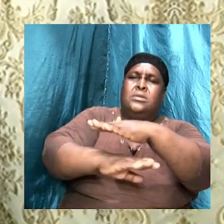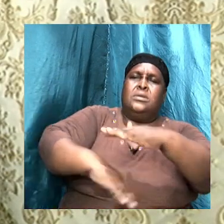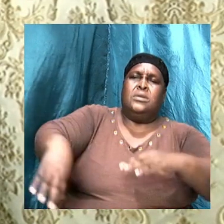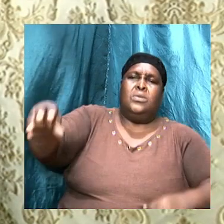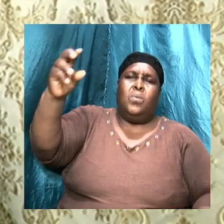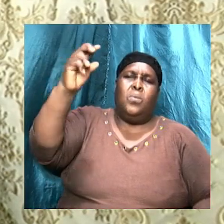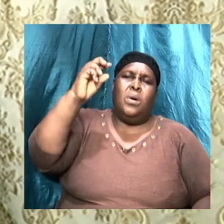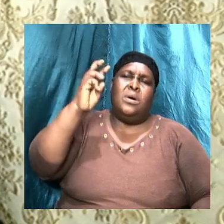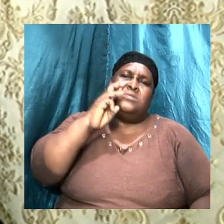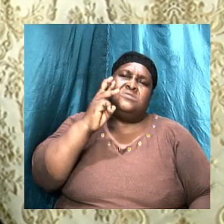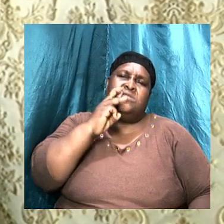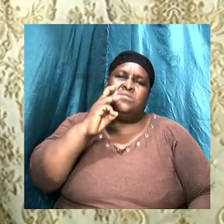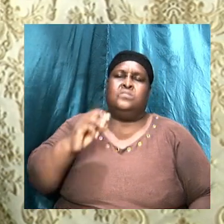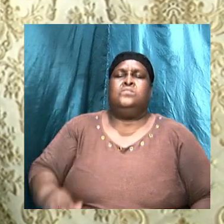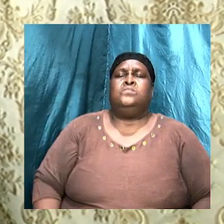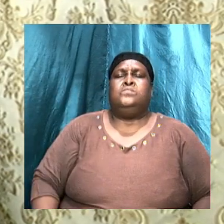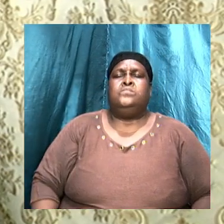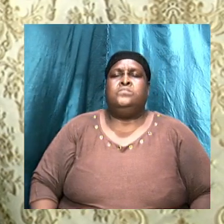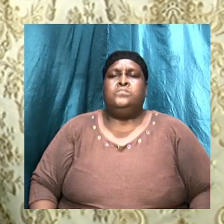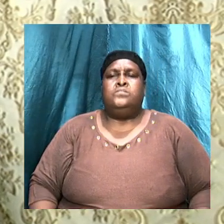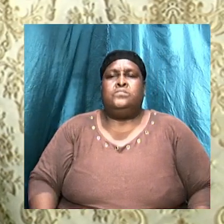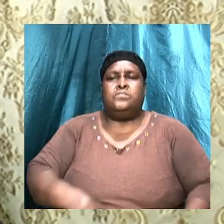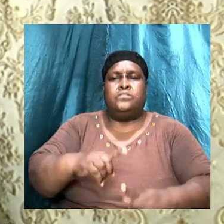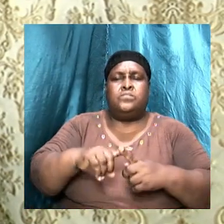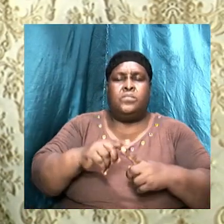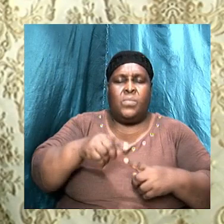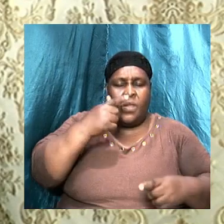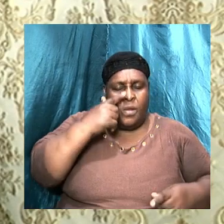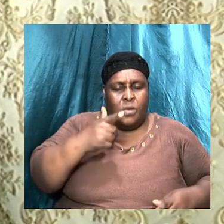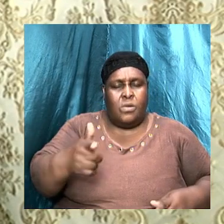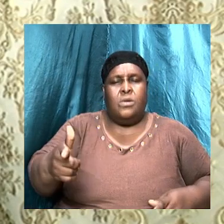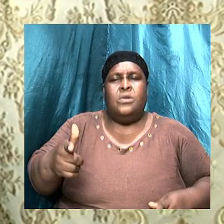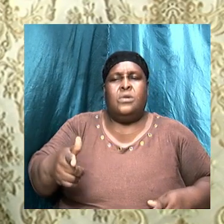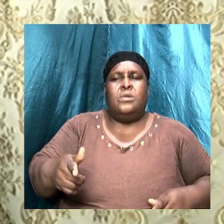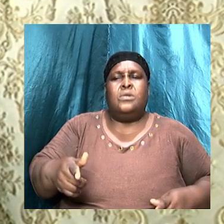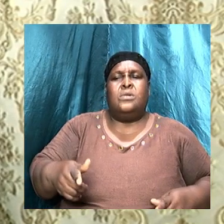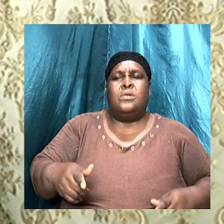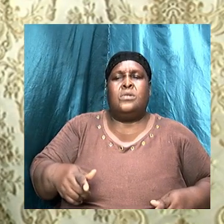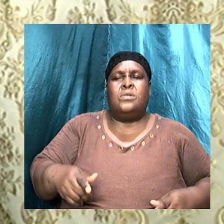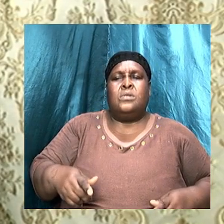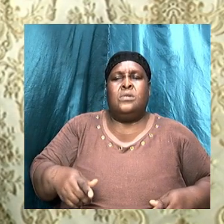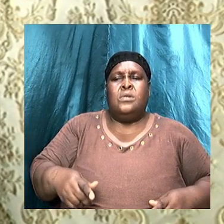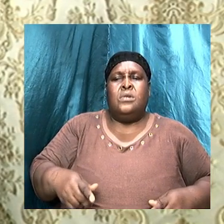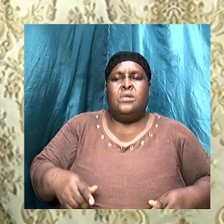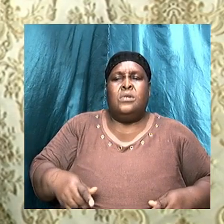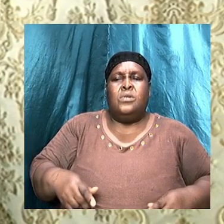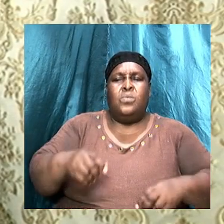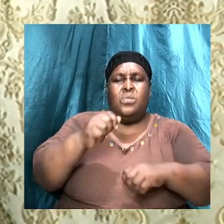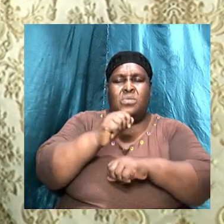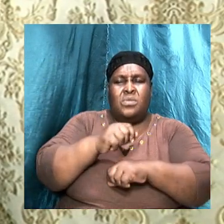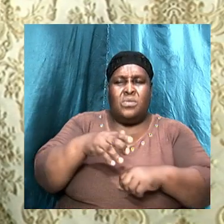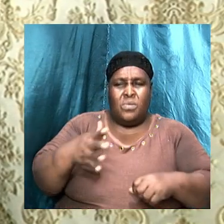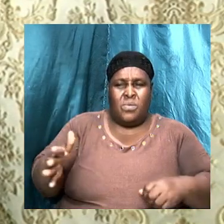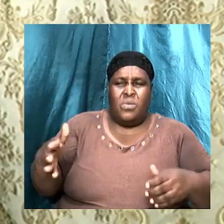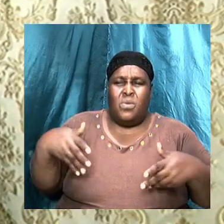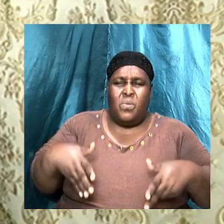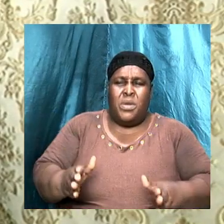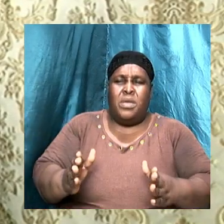And then when we look at the formula for water baptism, we say that